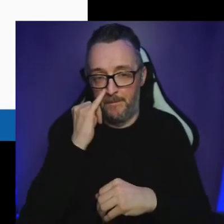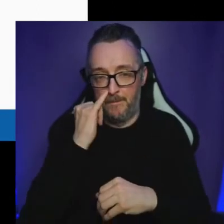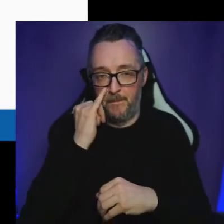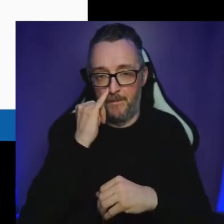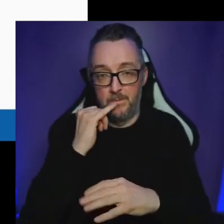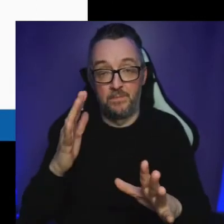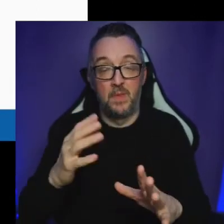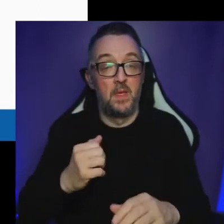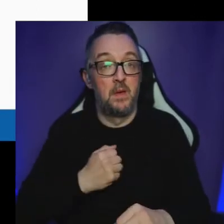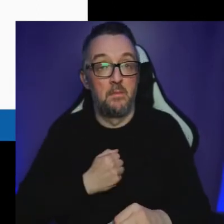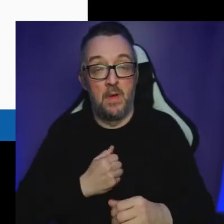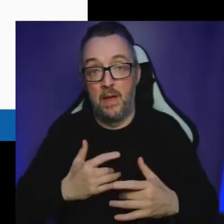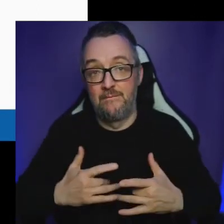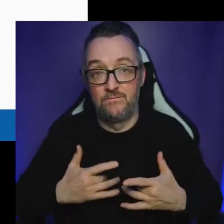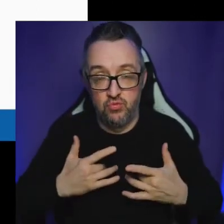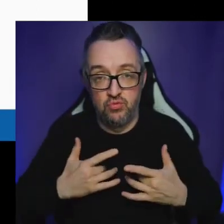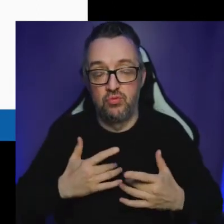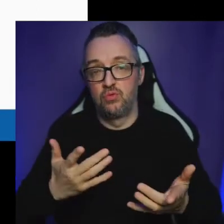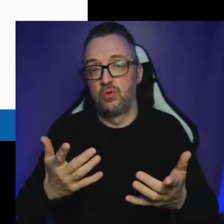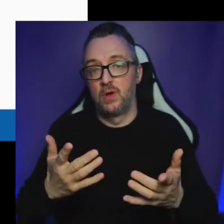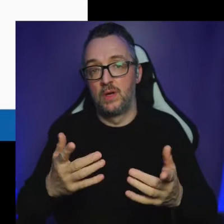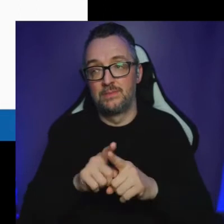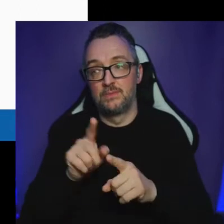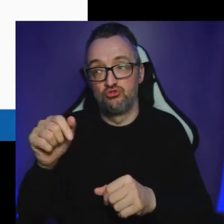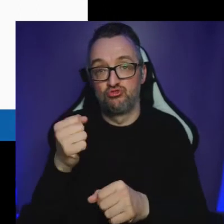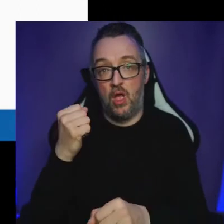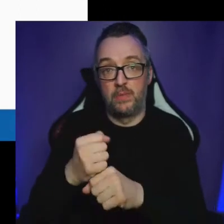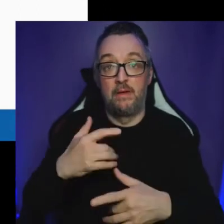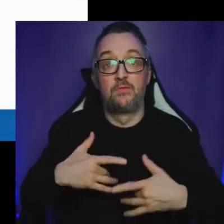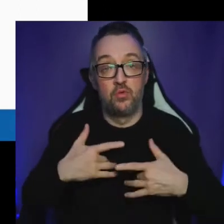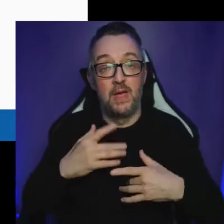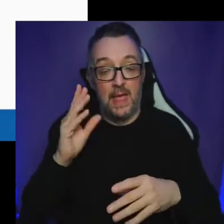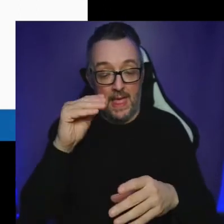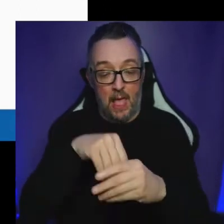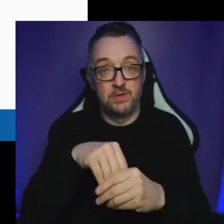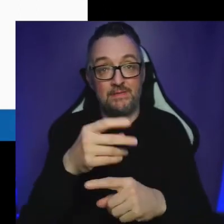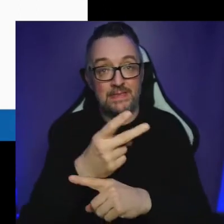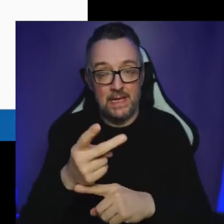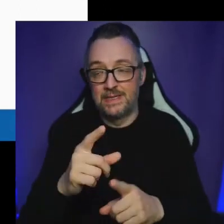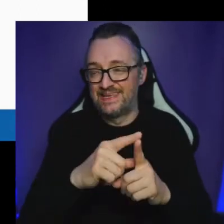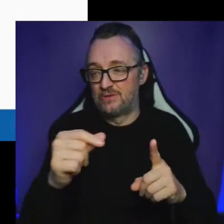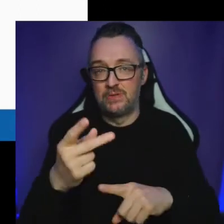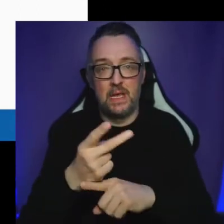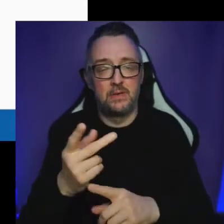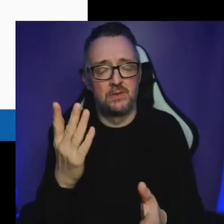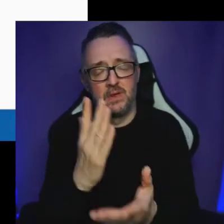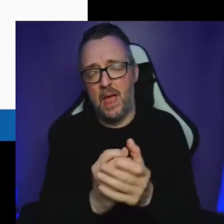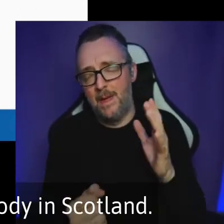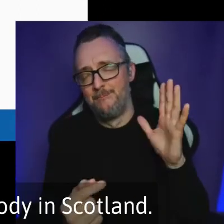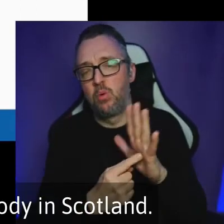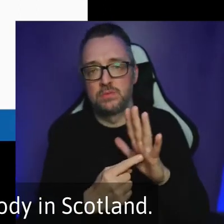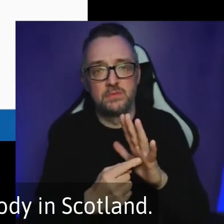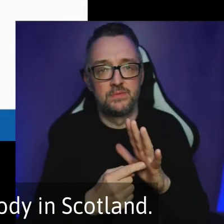my views and the view of Scottish Government in general is that inclusive design, digital design, is essential in the public